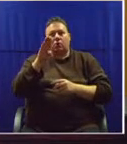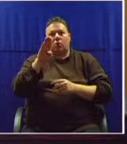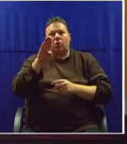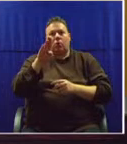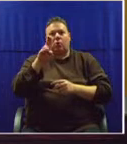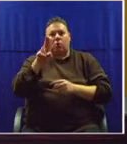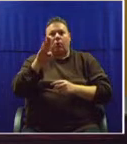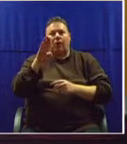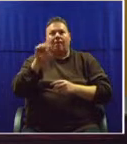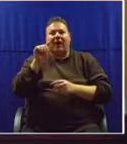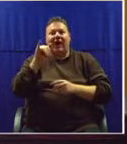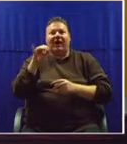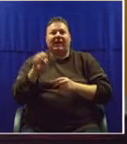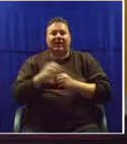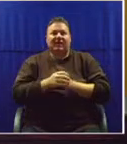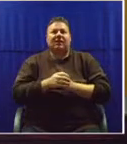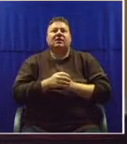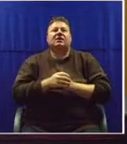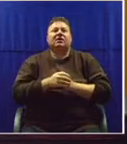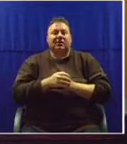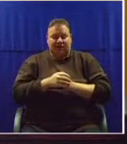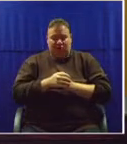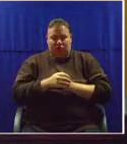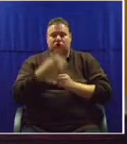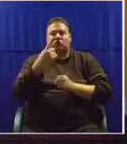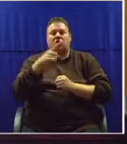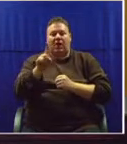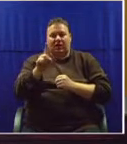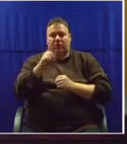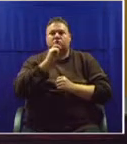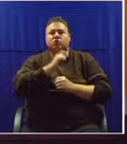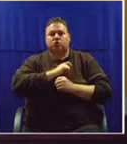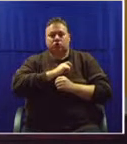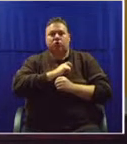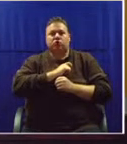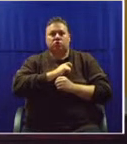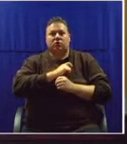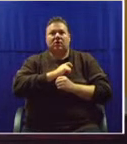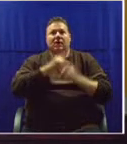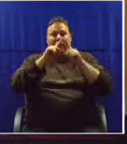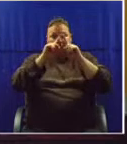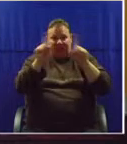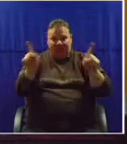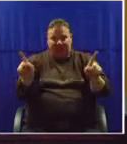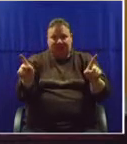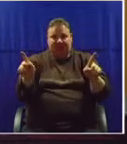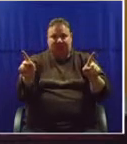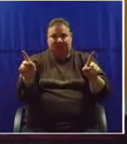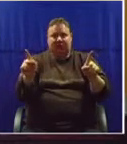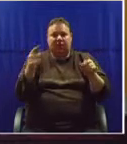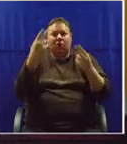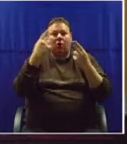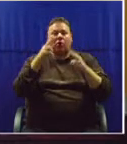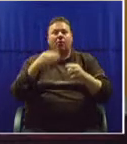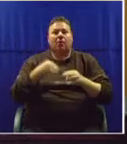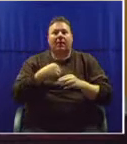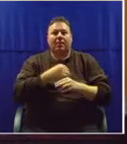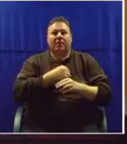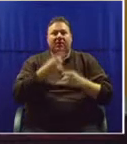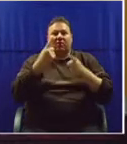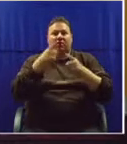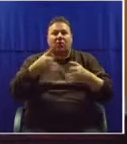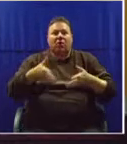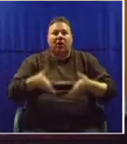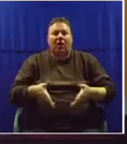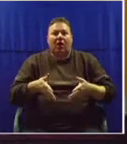Honorable Kubayi, you are correct. There is that provision. However, honorable members, for now,